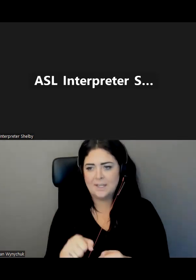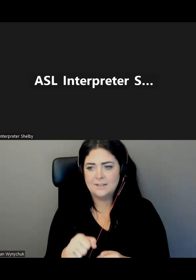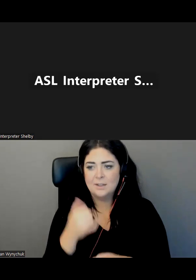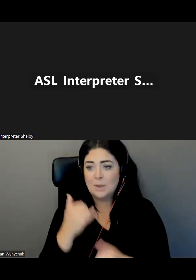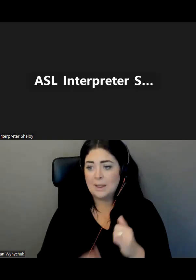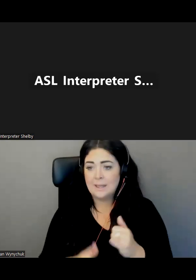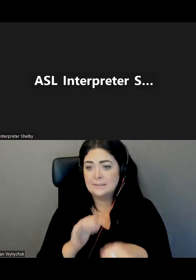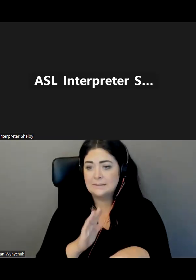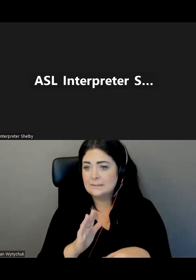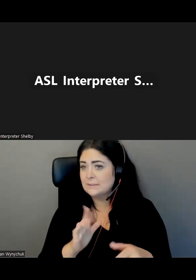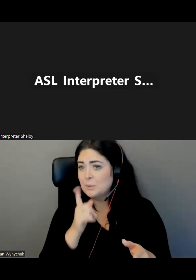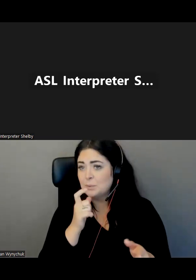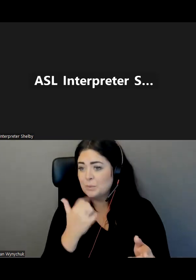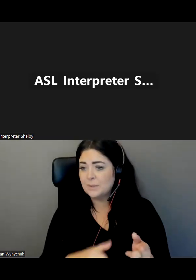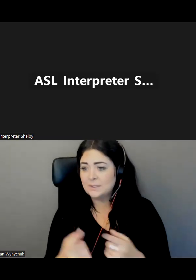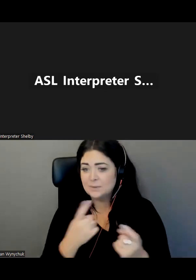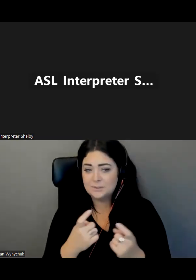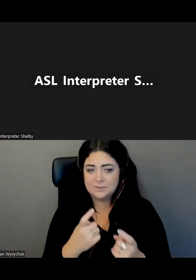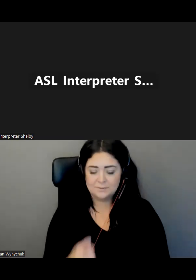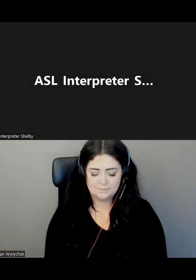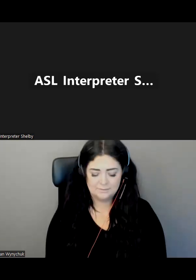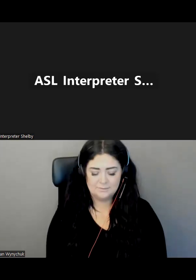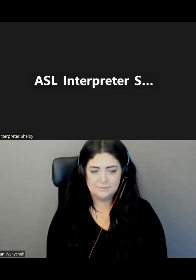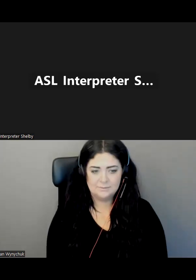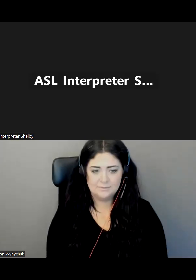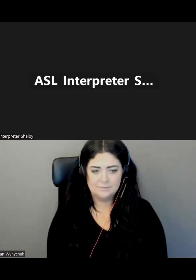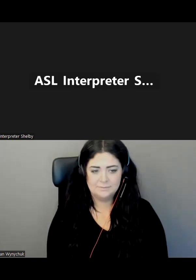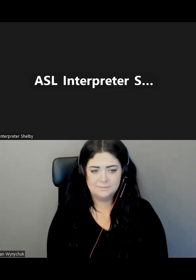last call. Anybody have any questions that they would like to ask?